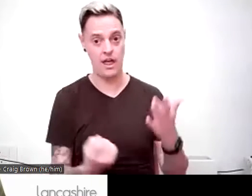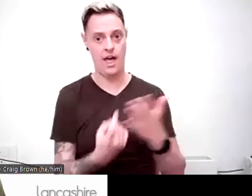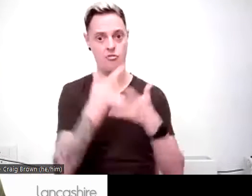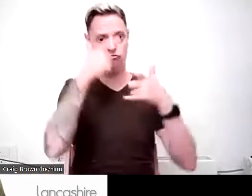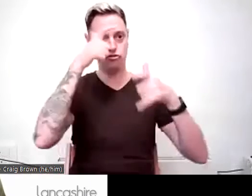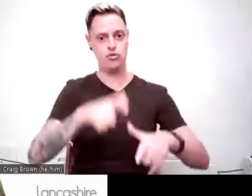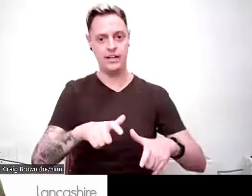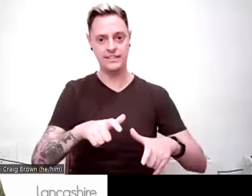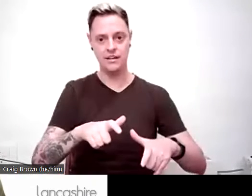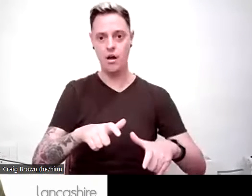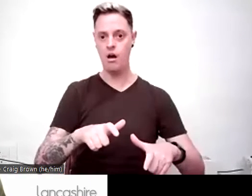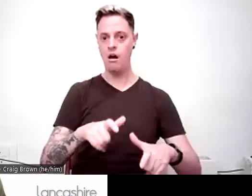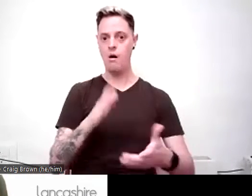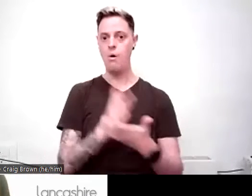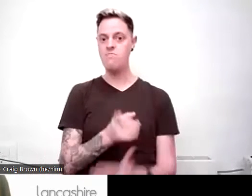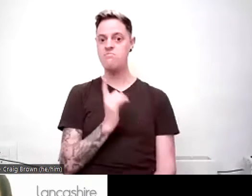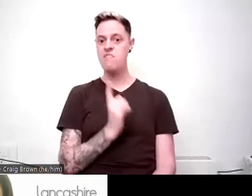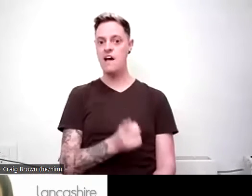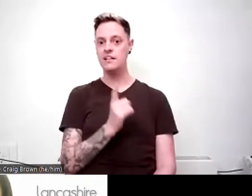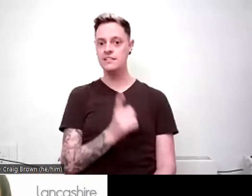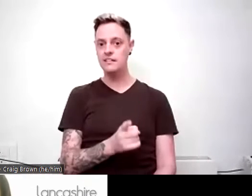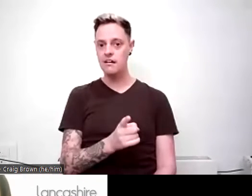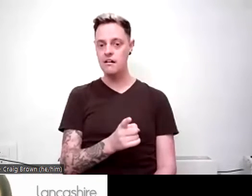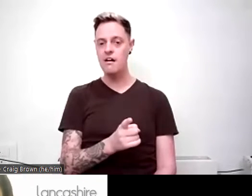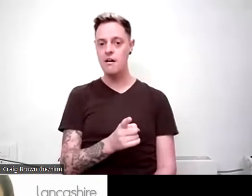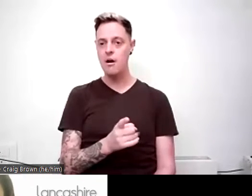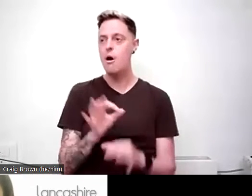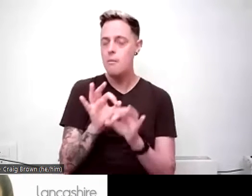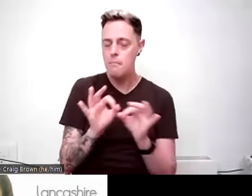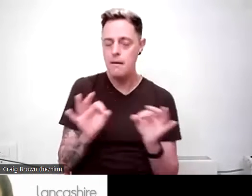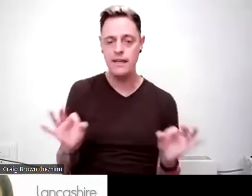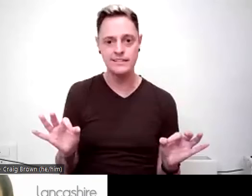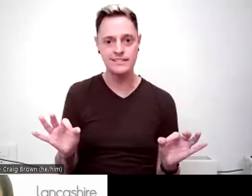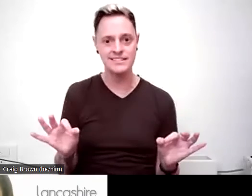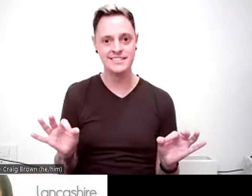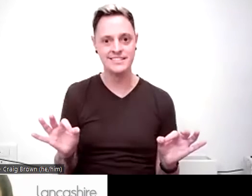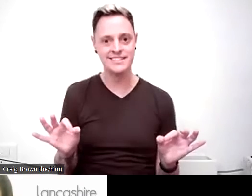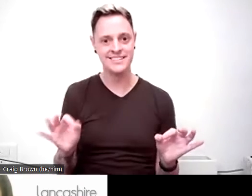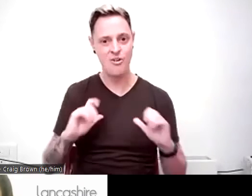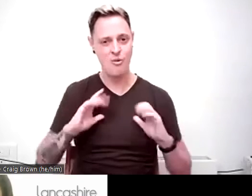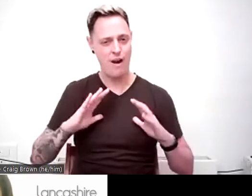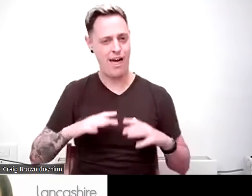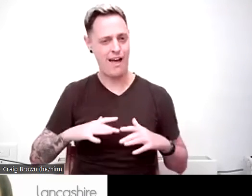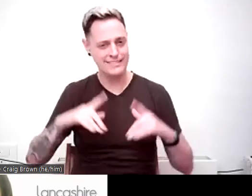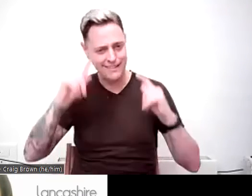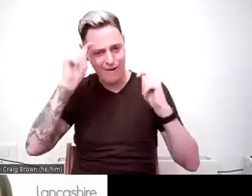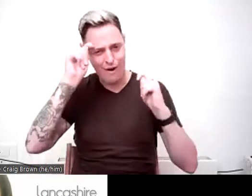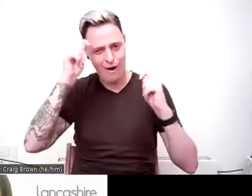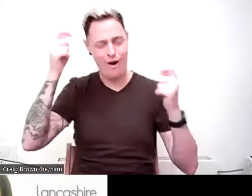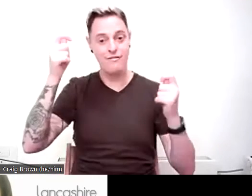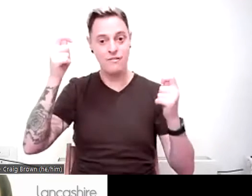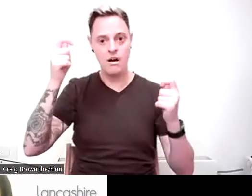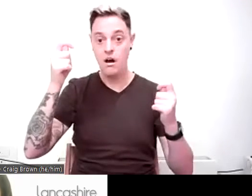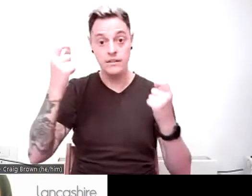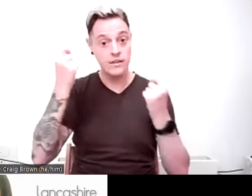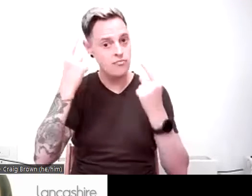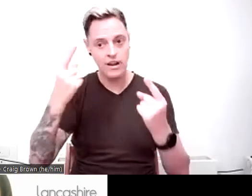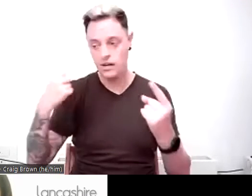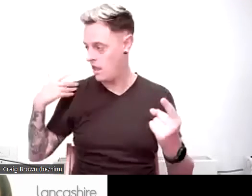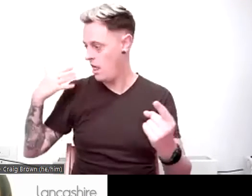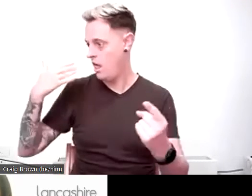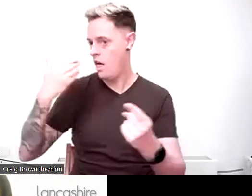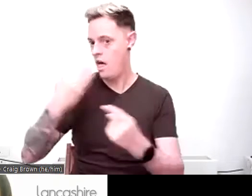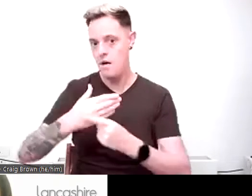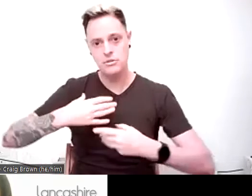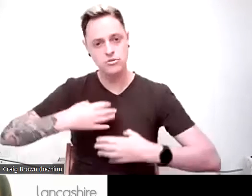thought that they'd relax, they thought that they'd felt peace, but it wasn't until that moment that they realized, actually, I've been stressed this whole time.